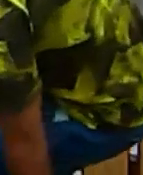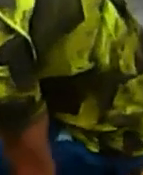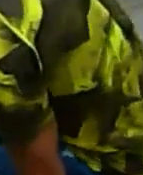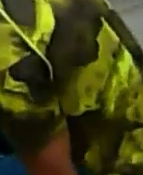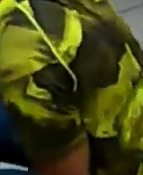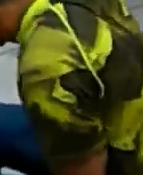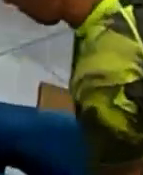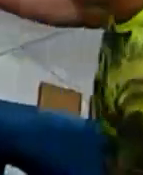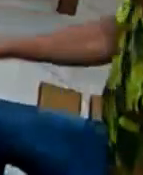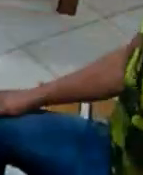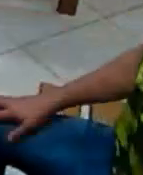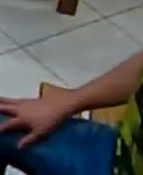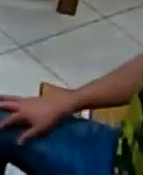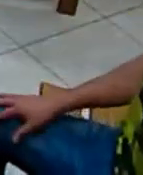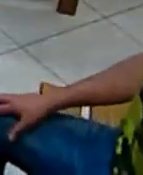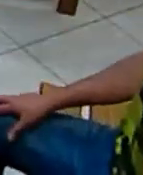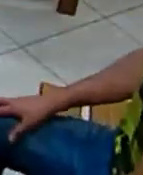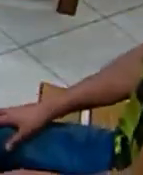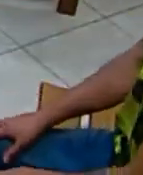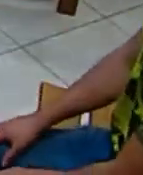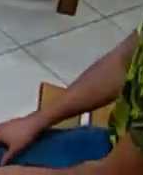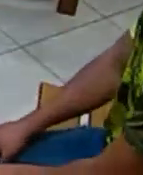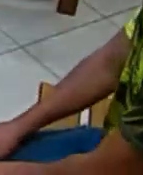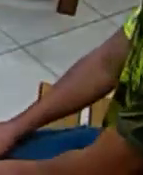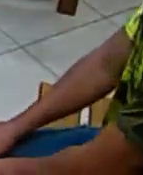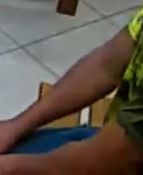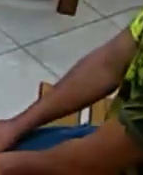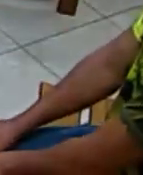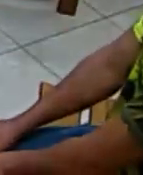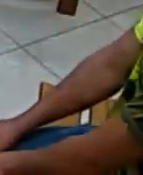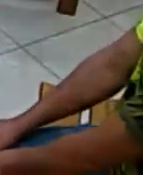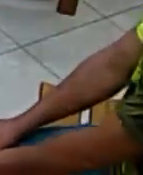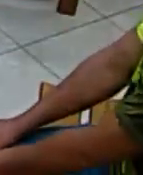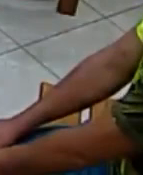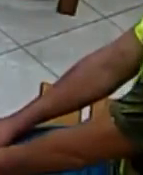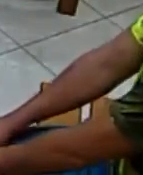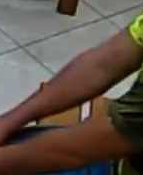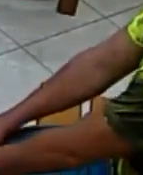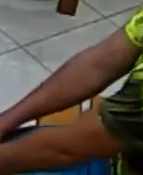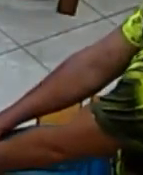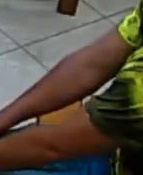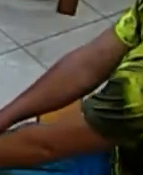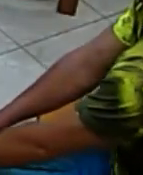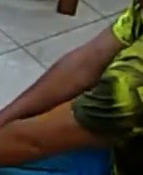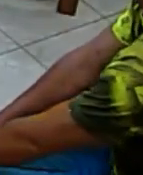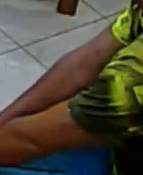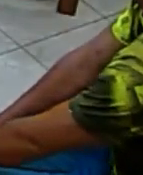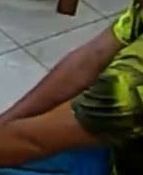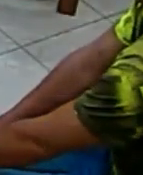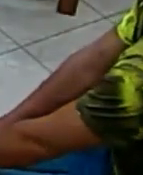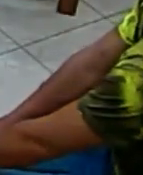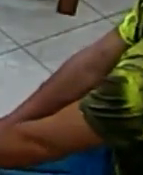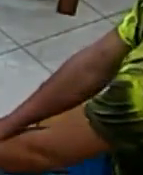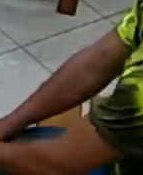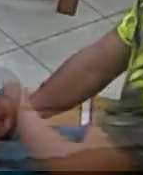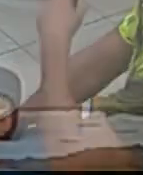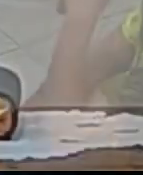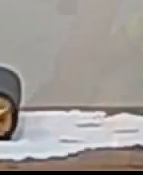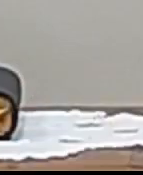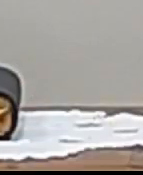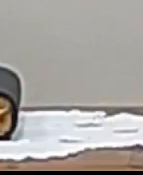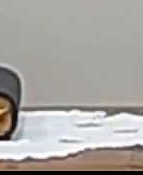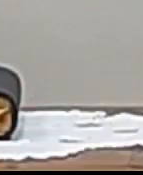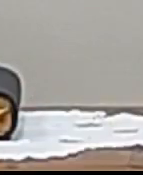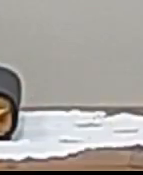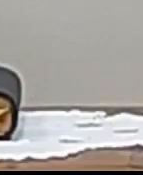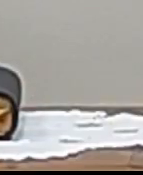The church may be seated. Before the brethren go home, don't forget to pass by the